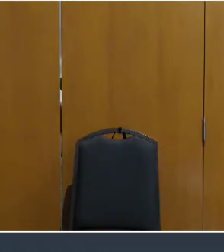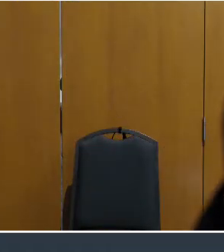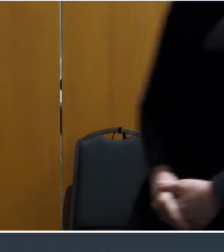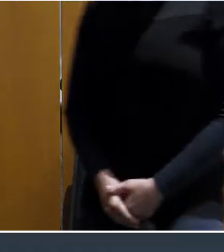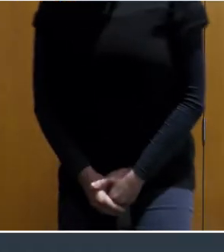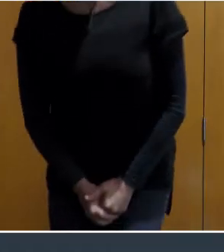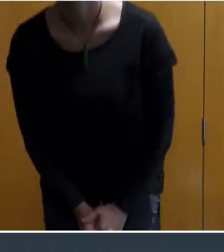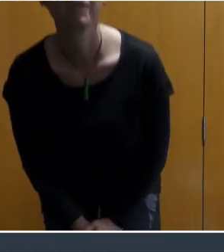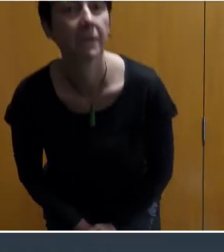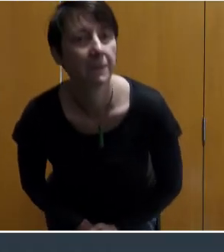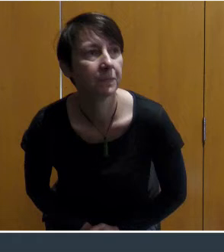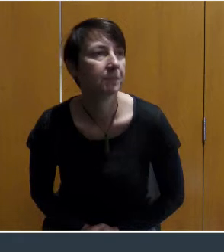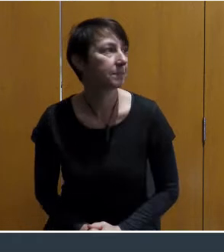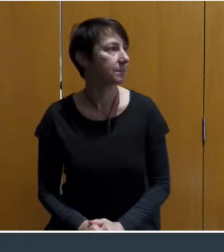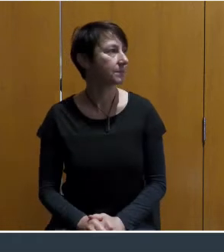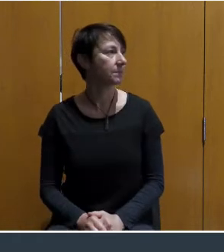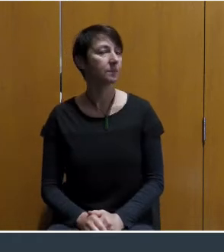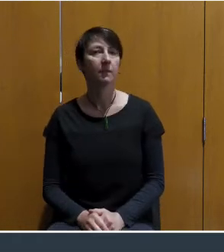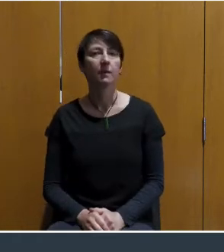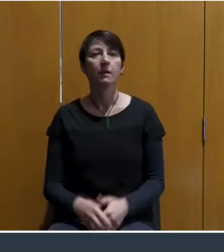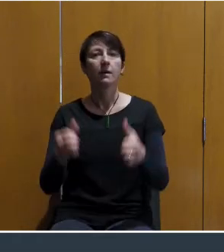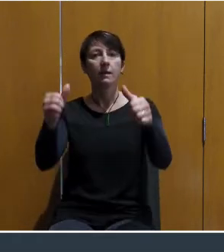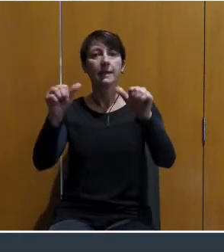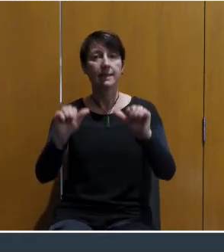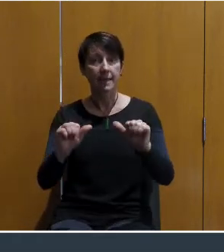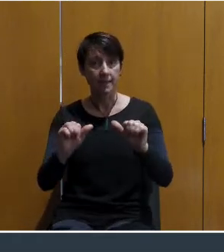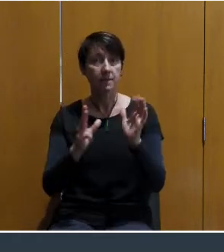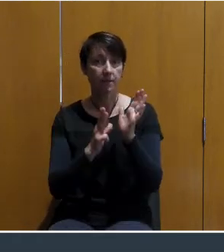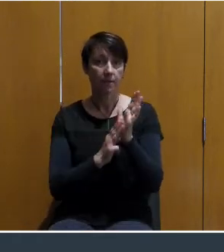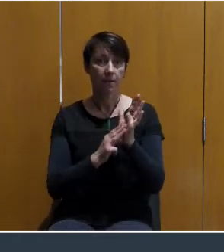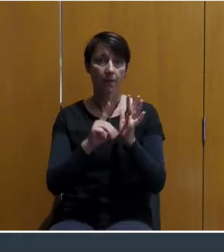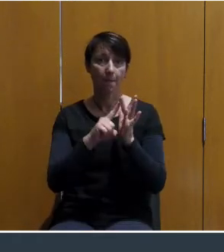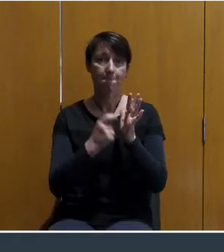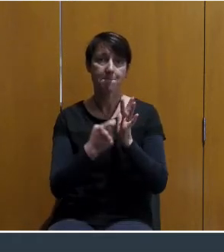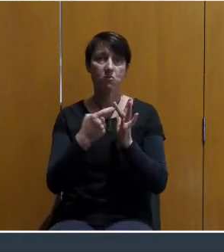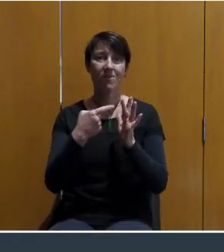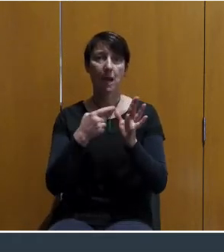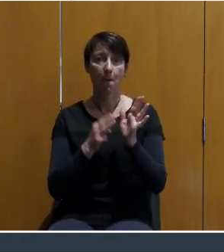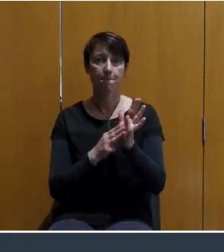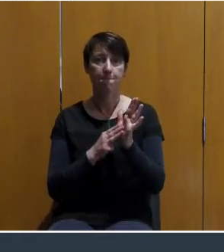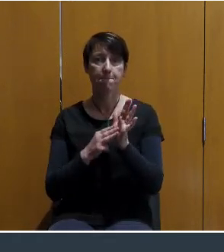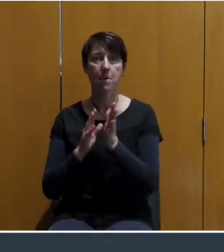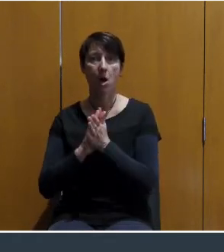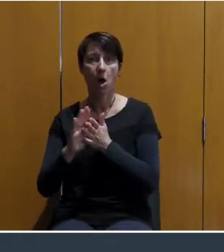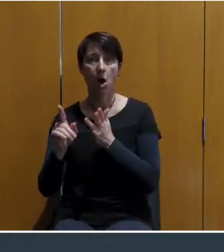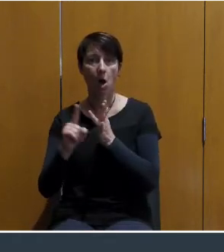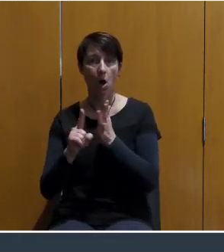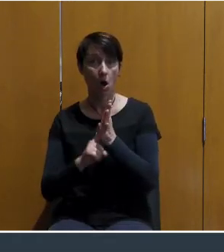Very clear. Do we have Miriam Hollins present? Rachel